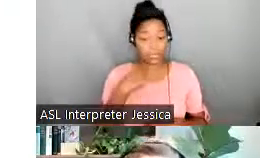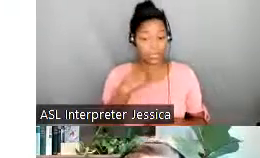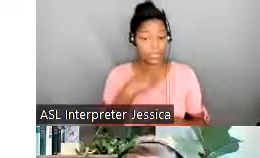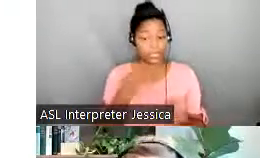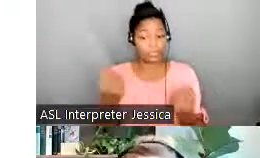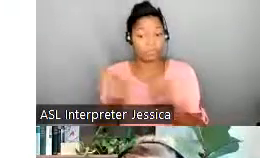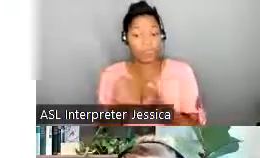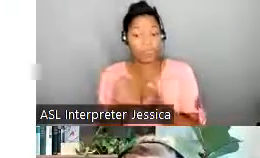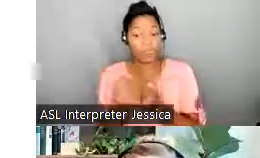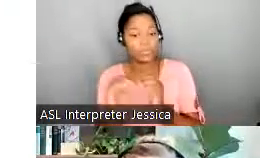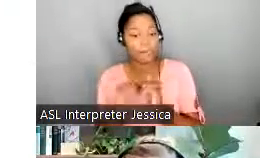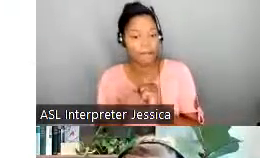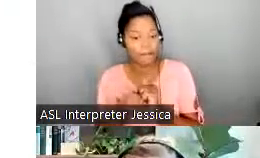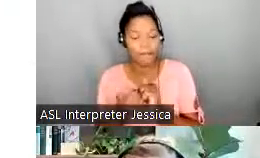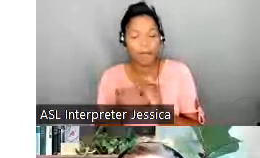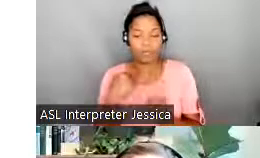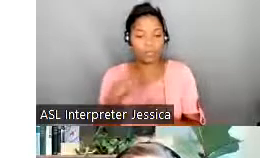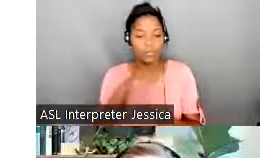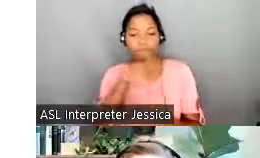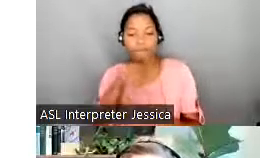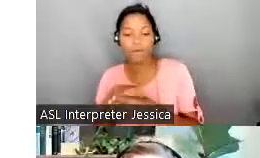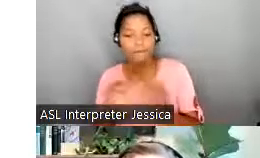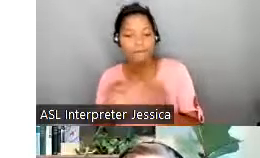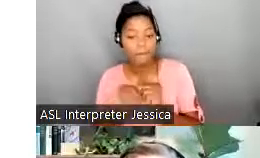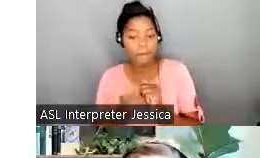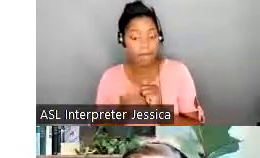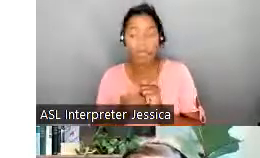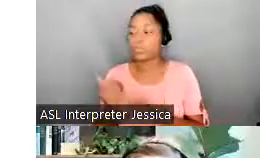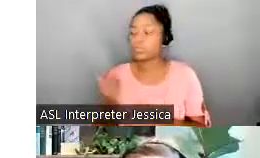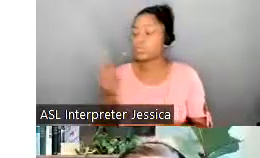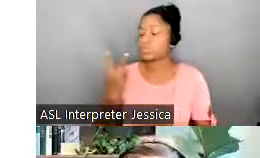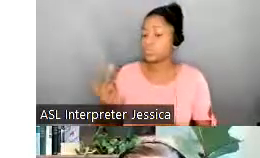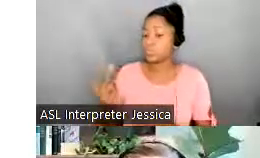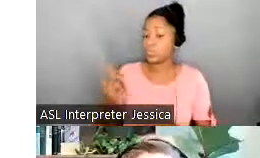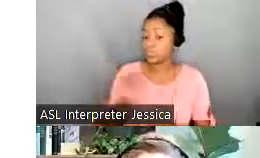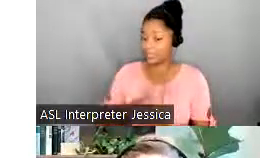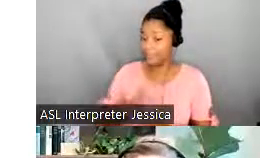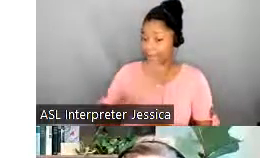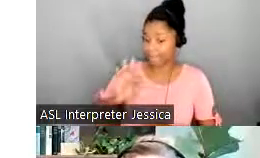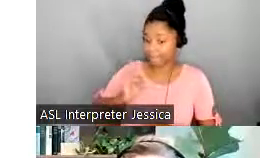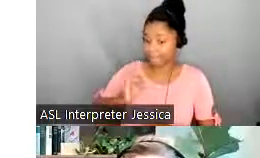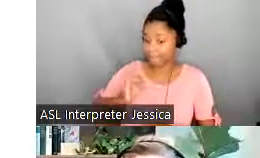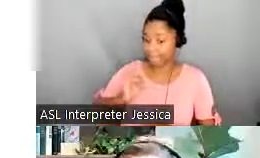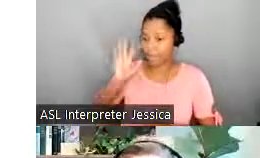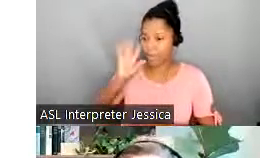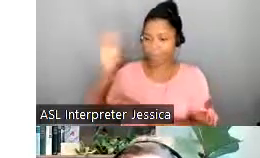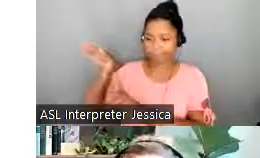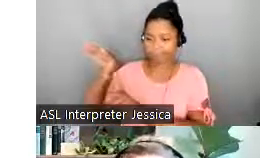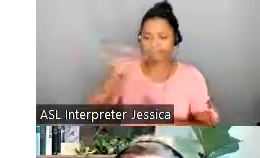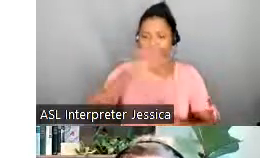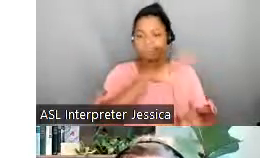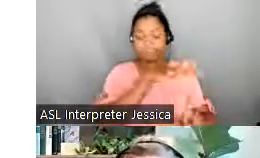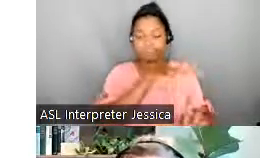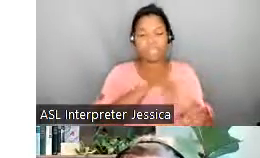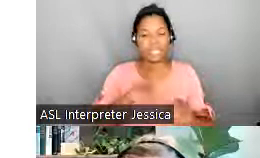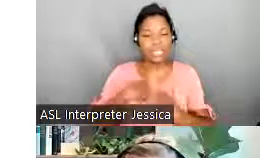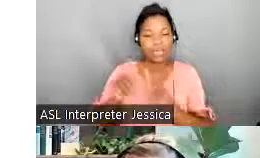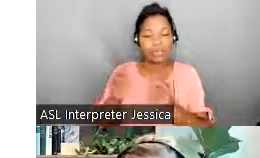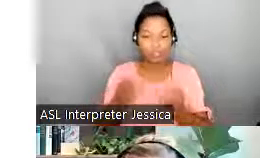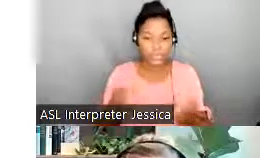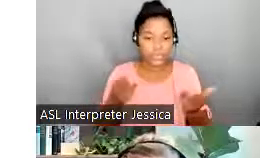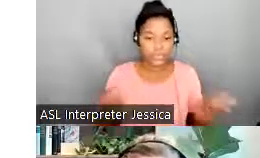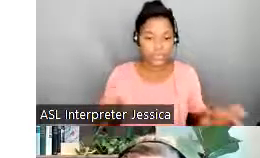organization's social engagement efforts, two of my colleagues will be spotlighting several resources and tools from